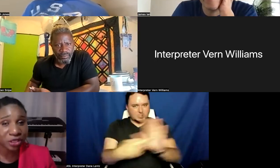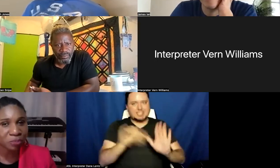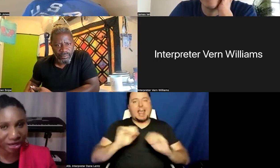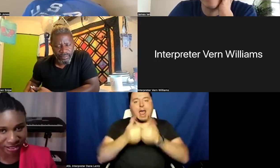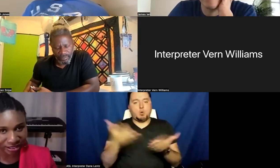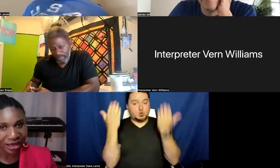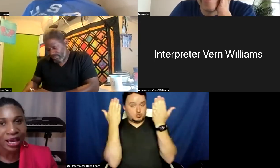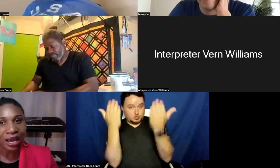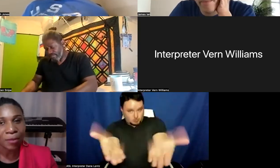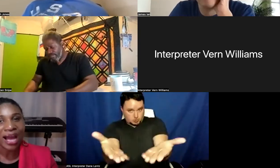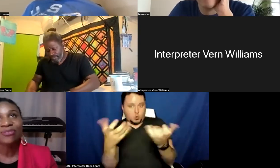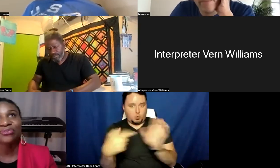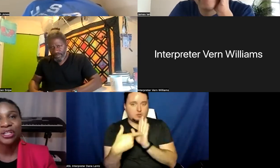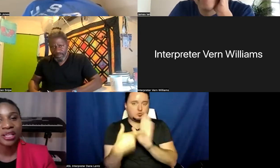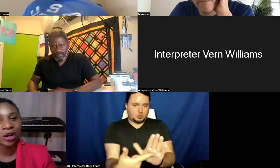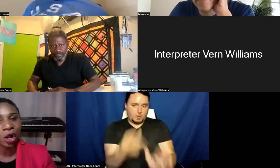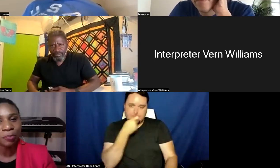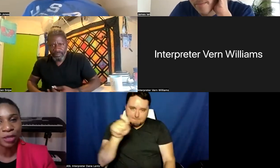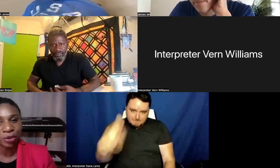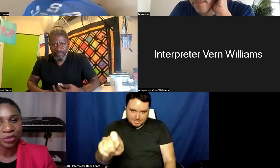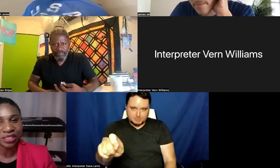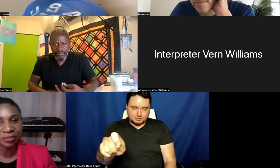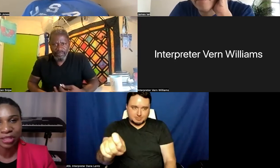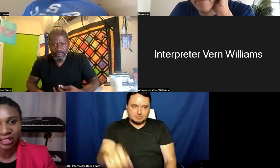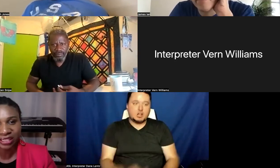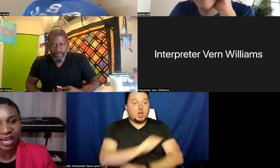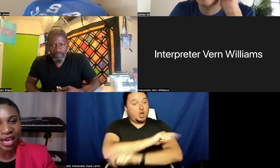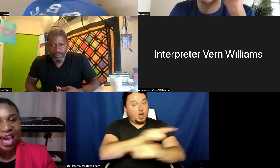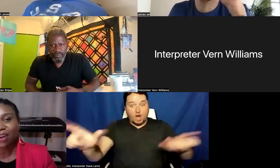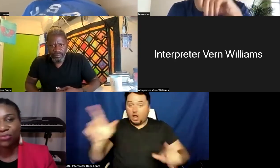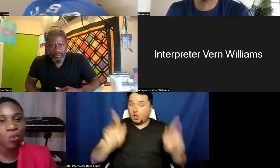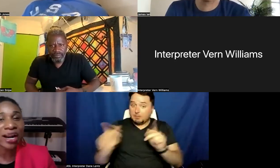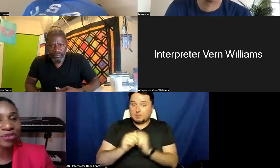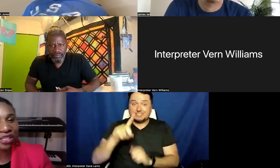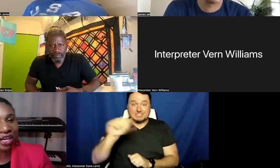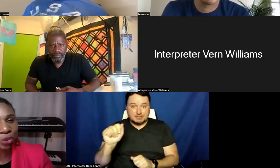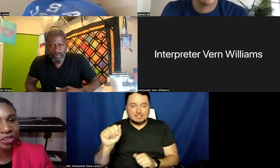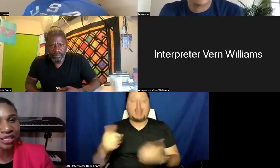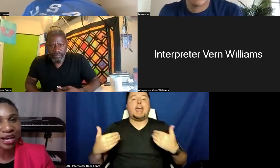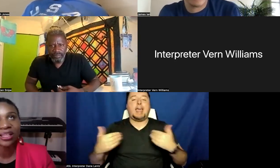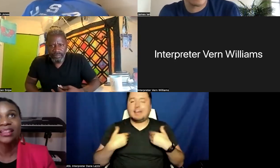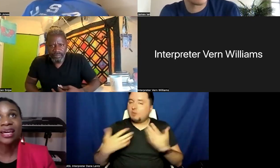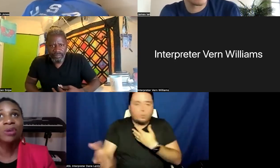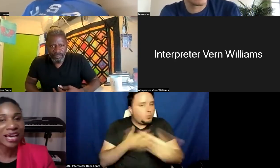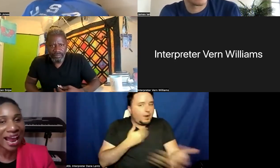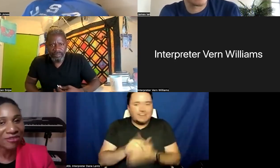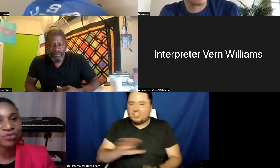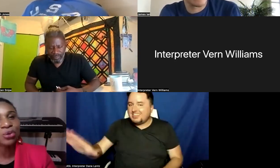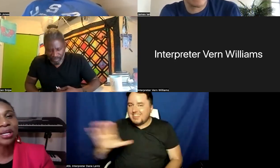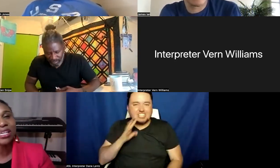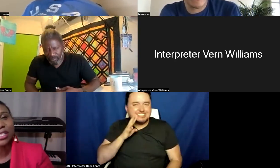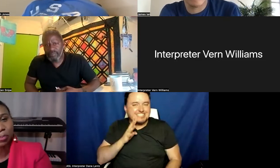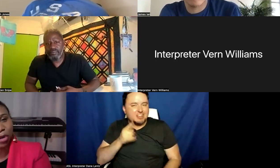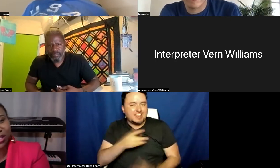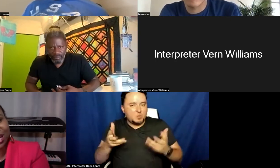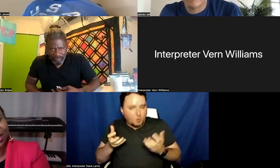to express it. I feel that all people with disabilities have whatever sexual desire that they want to have. And if you